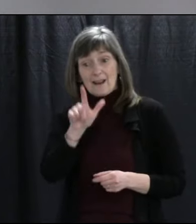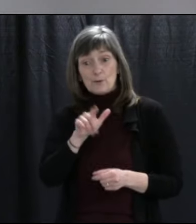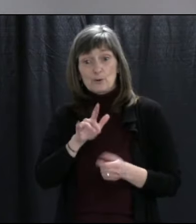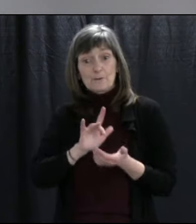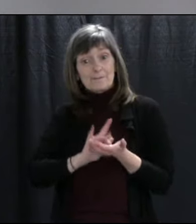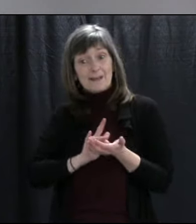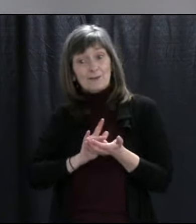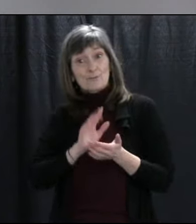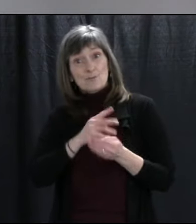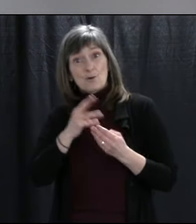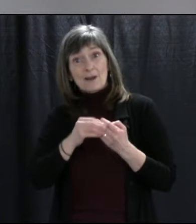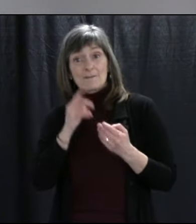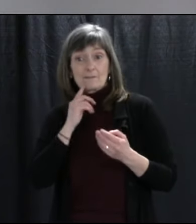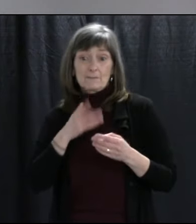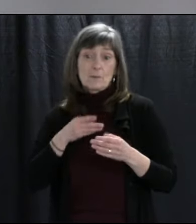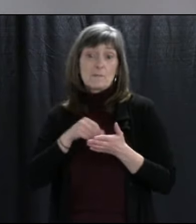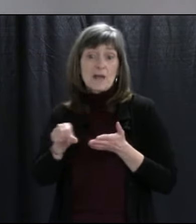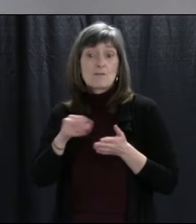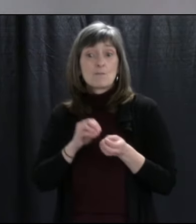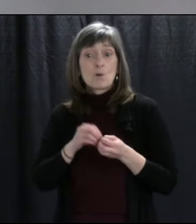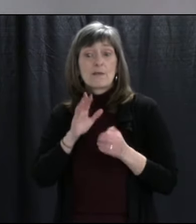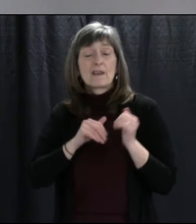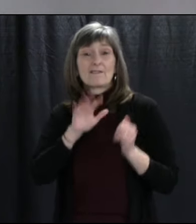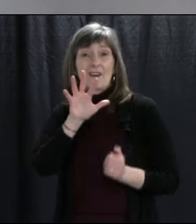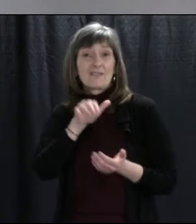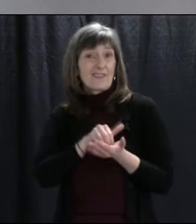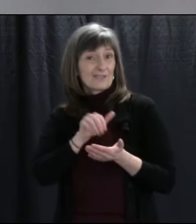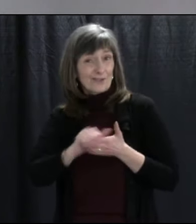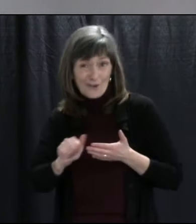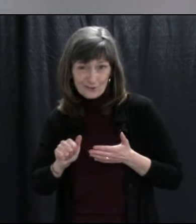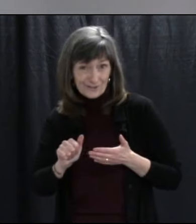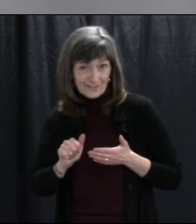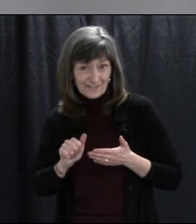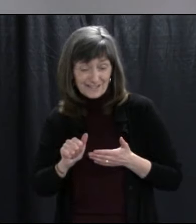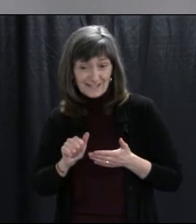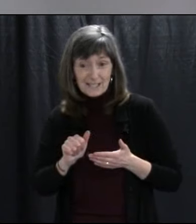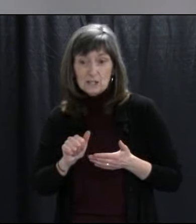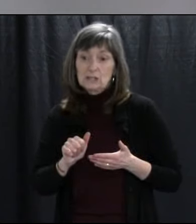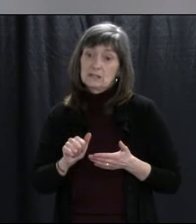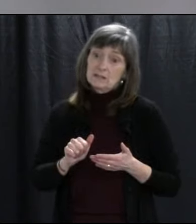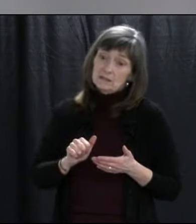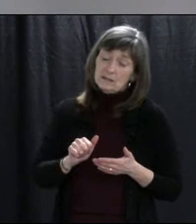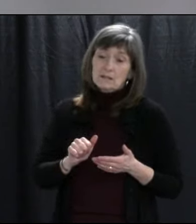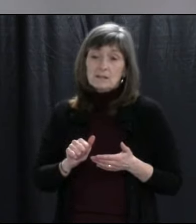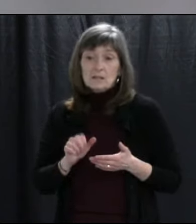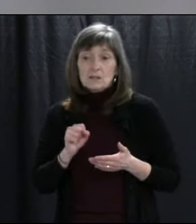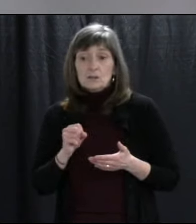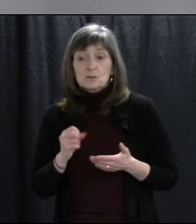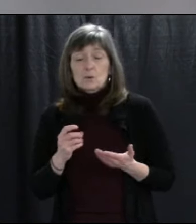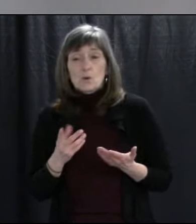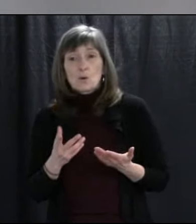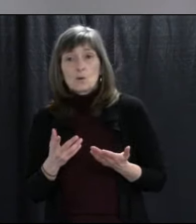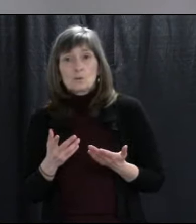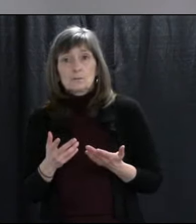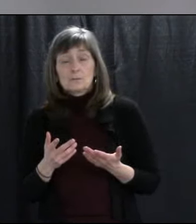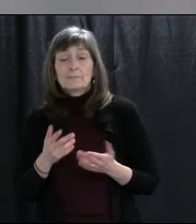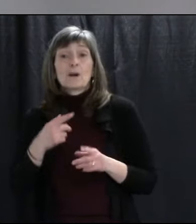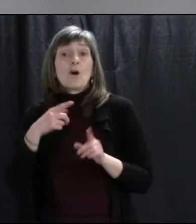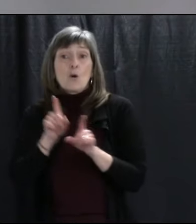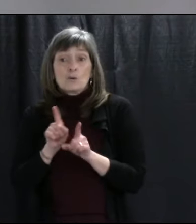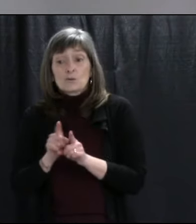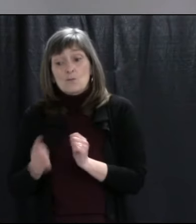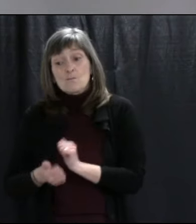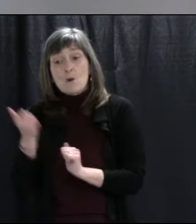we already spent. So that is only a small fraction of the total cost, because the majority of medications